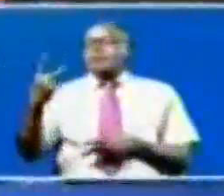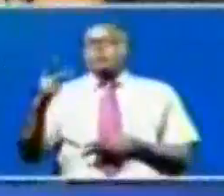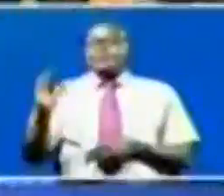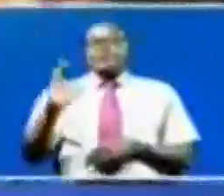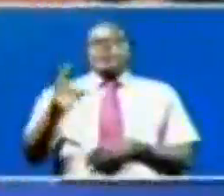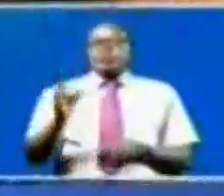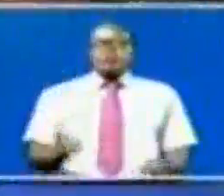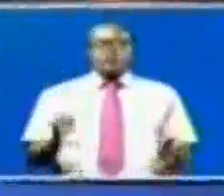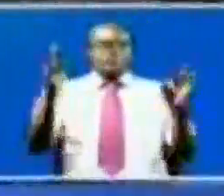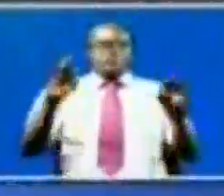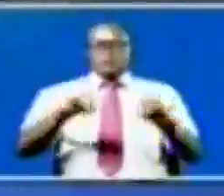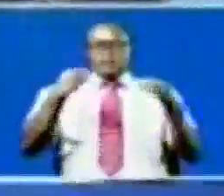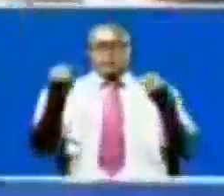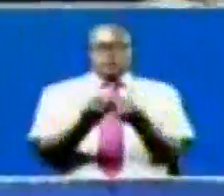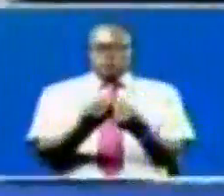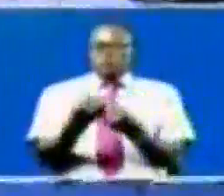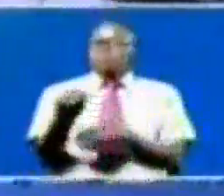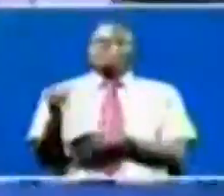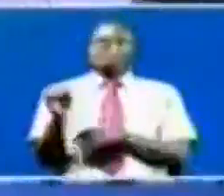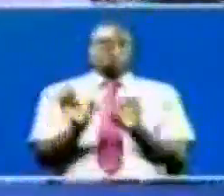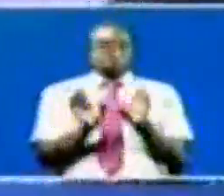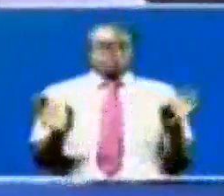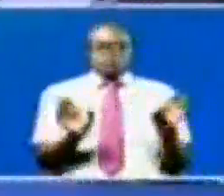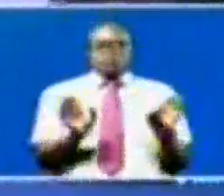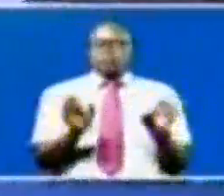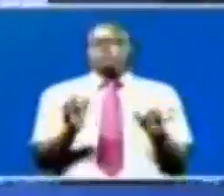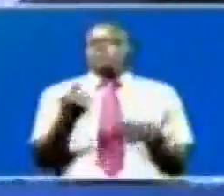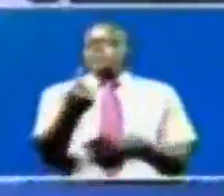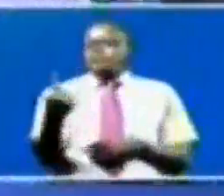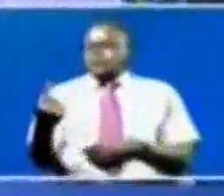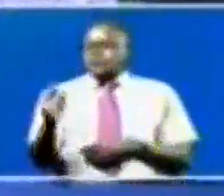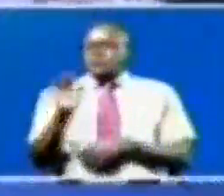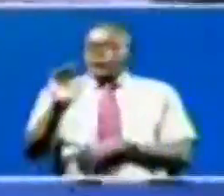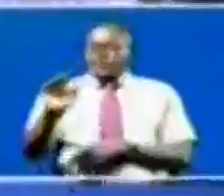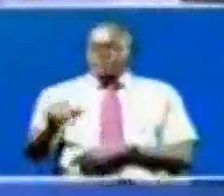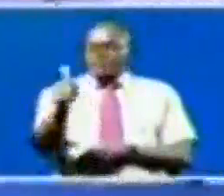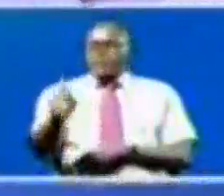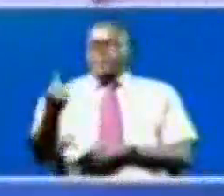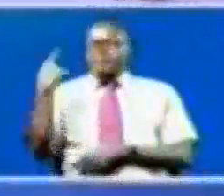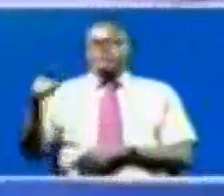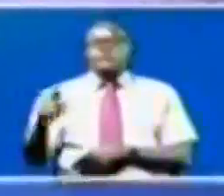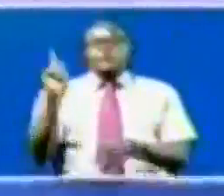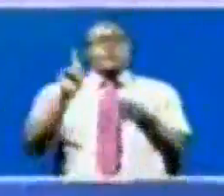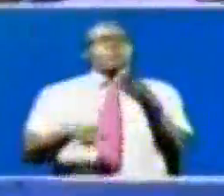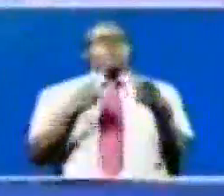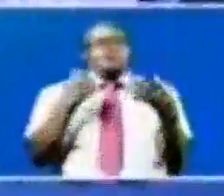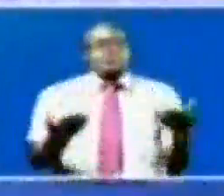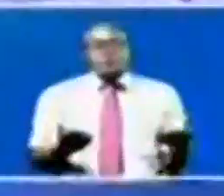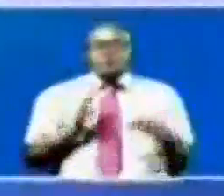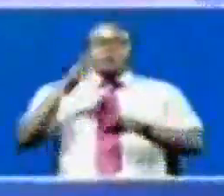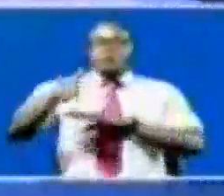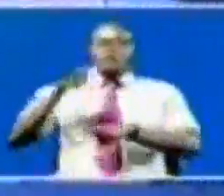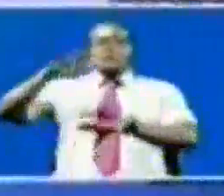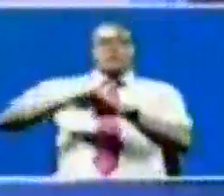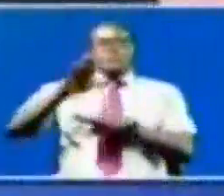Officers Association, the battle lines have been drawn, with each side calling out the other for what they termed as overstepping